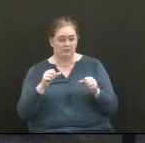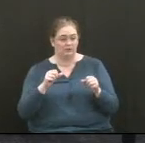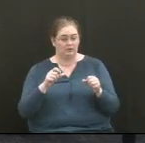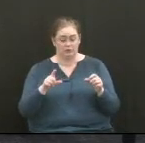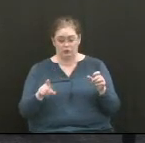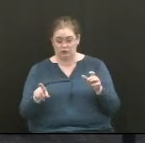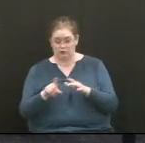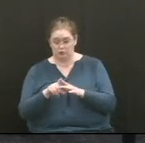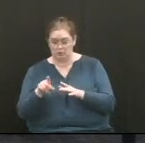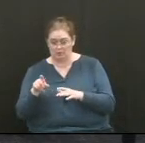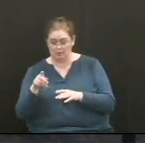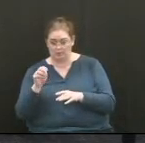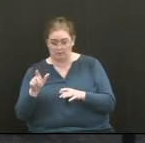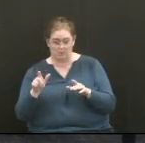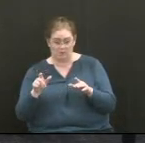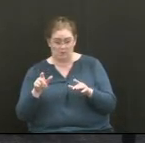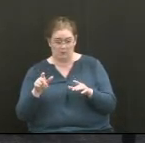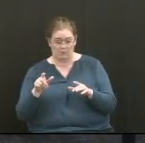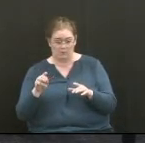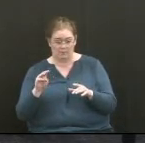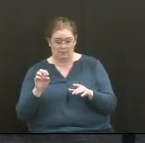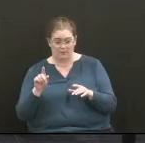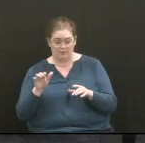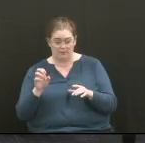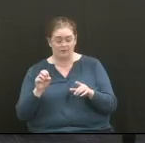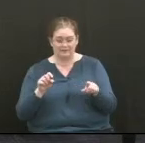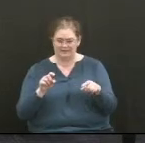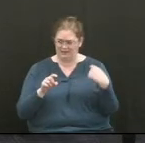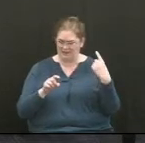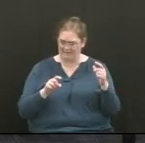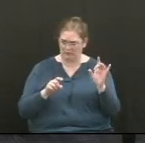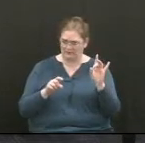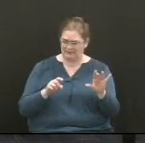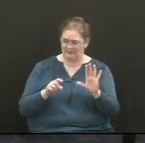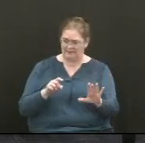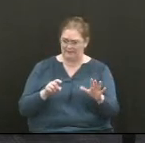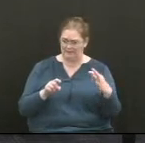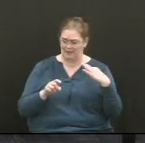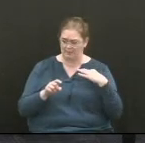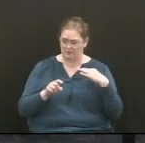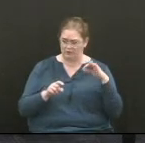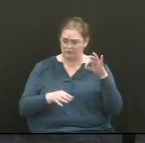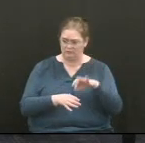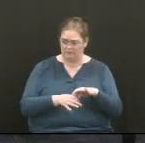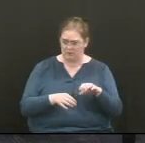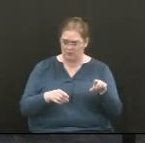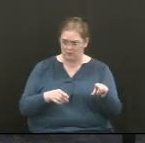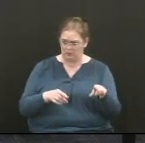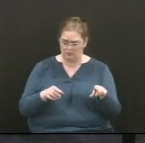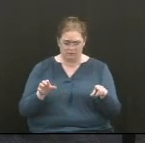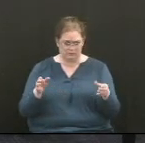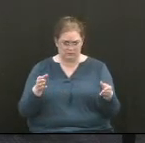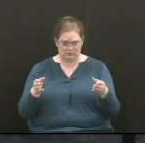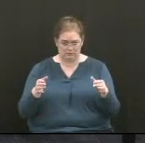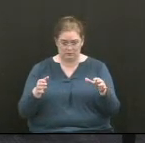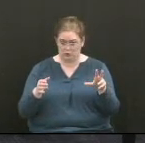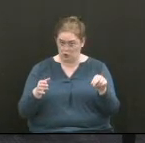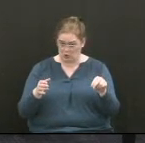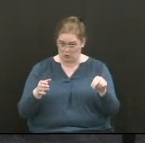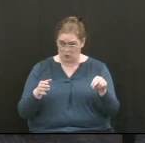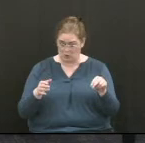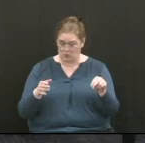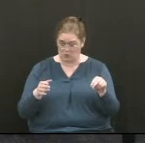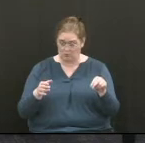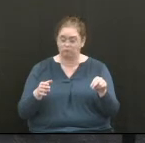up to vote at his poll in Middletown. Did he ever send in the application or the mail-in ballot he applied for? Yes or no. If